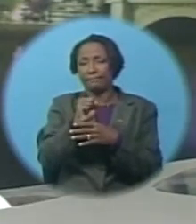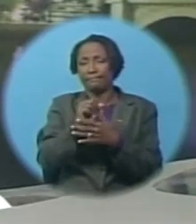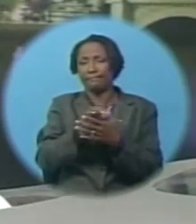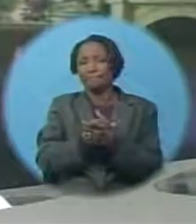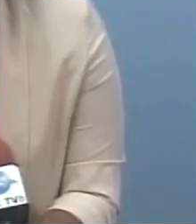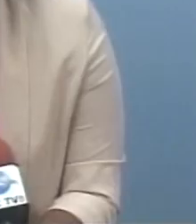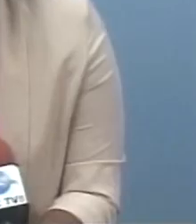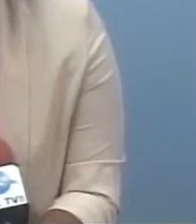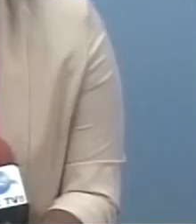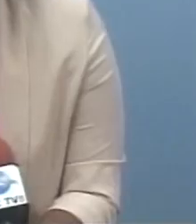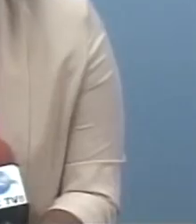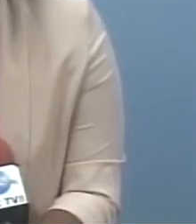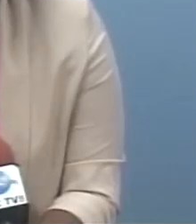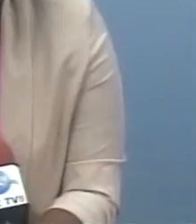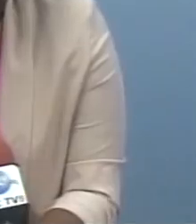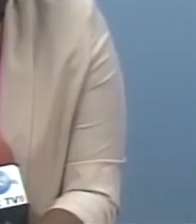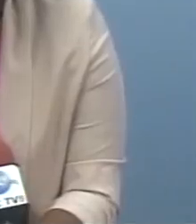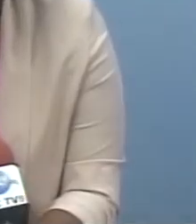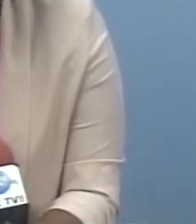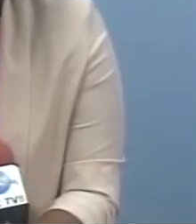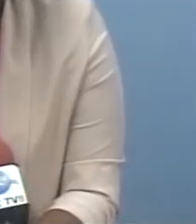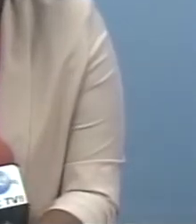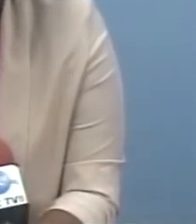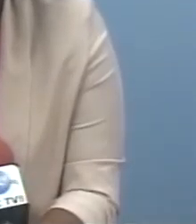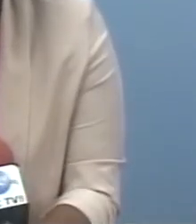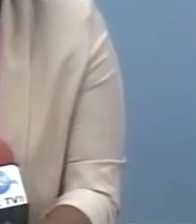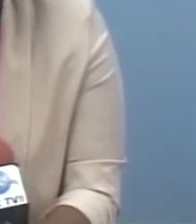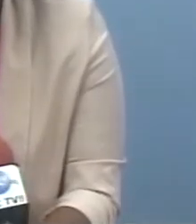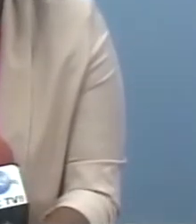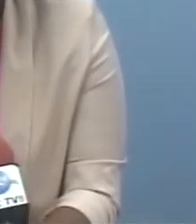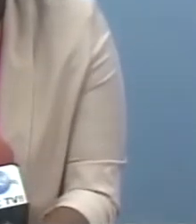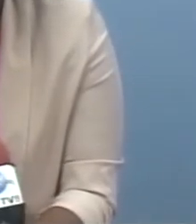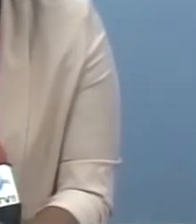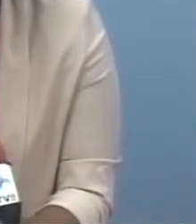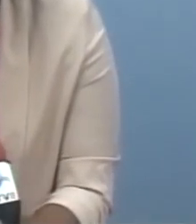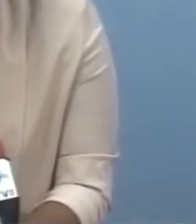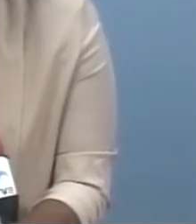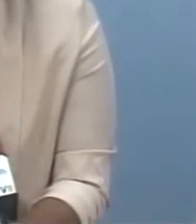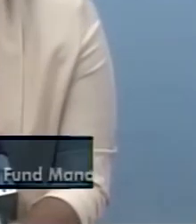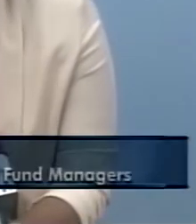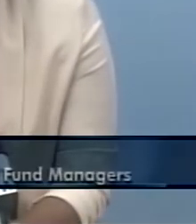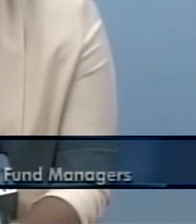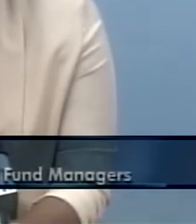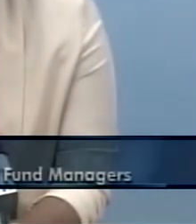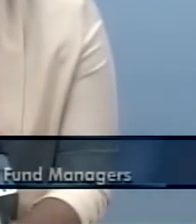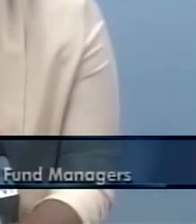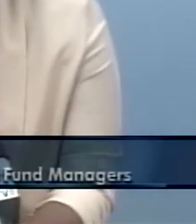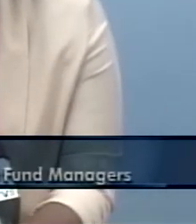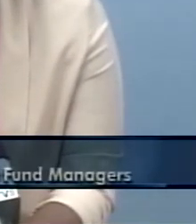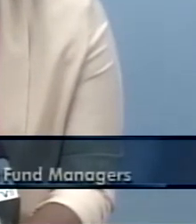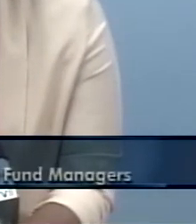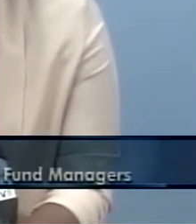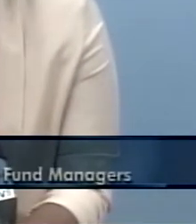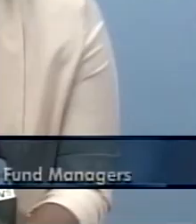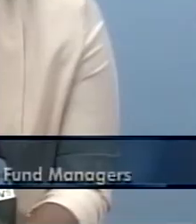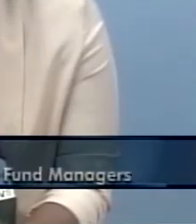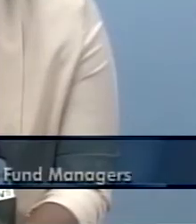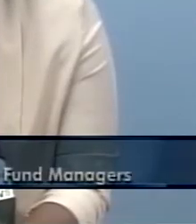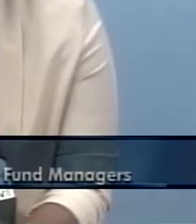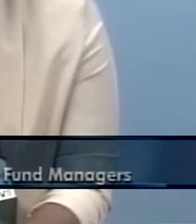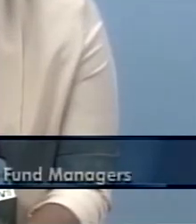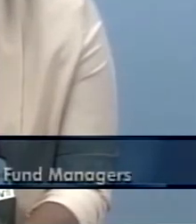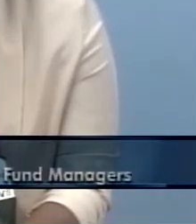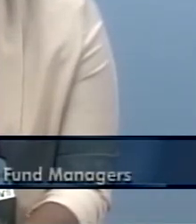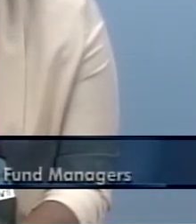It came out of a desire to bring a sort of roundup of what we've been doing in the past year to our investors and to